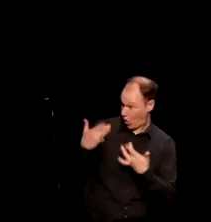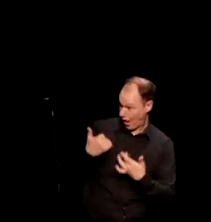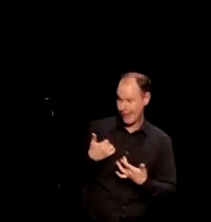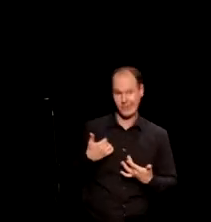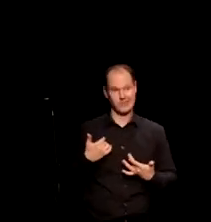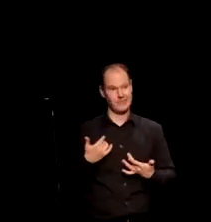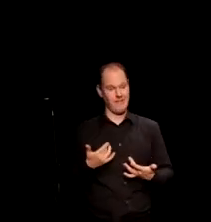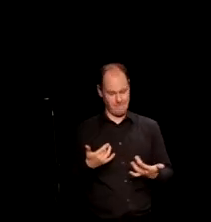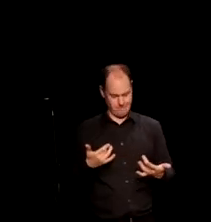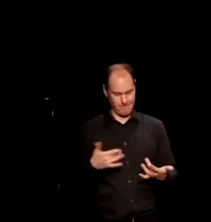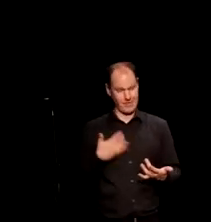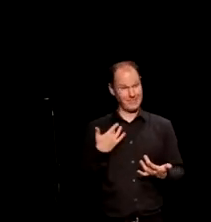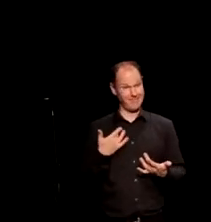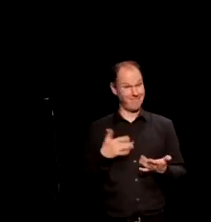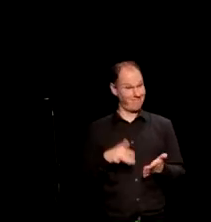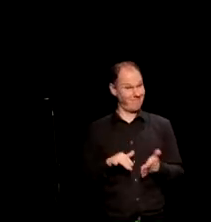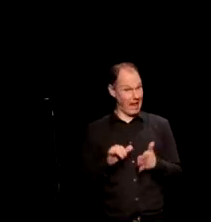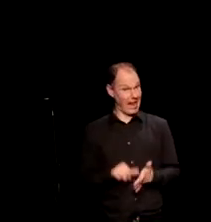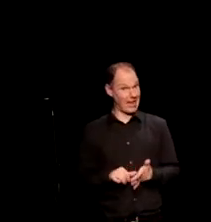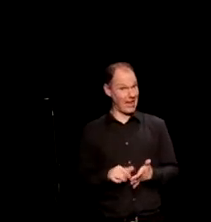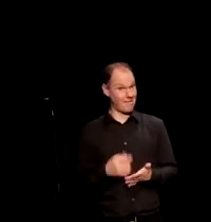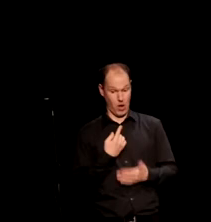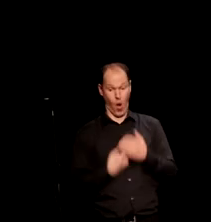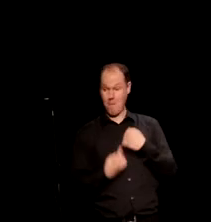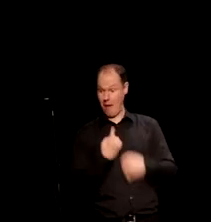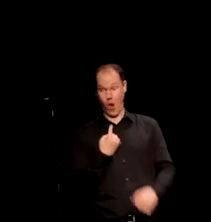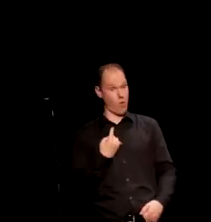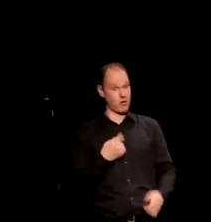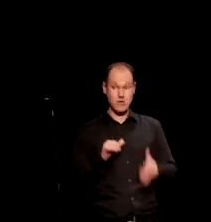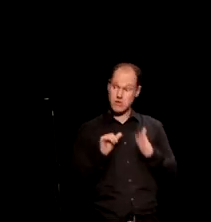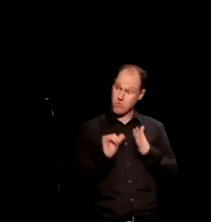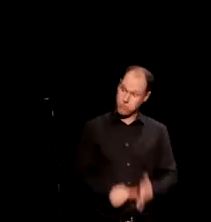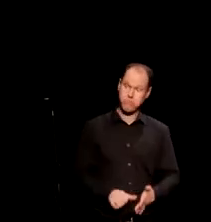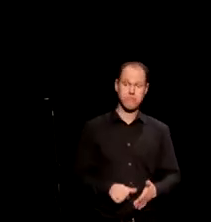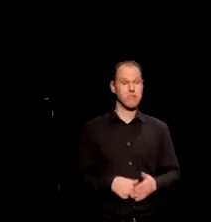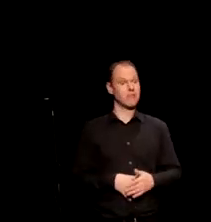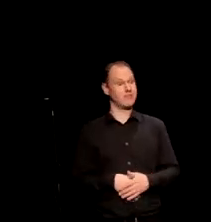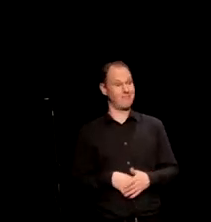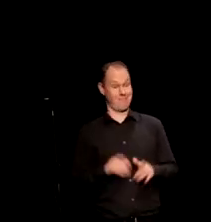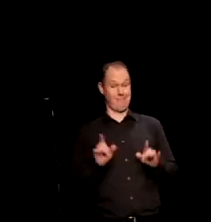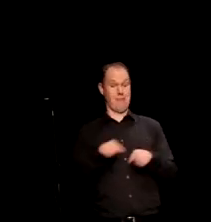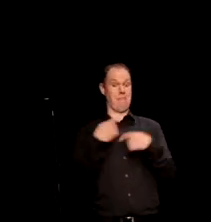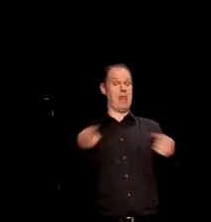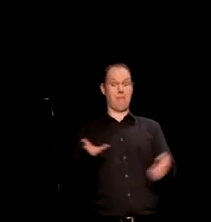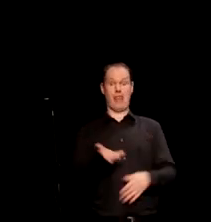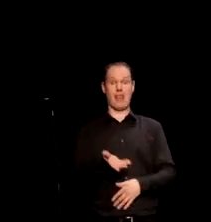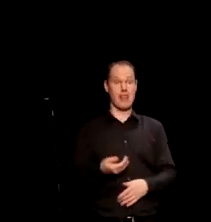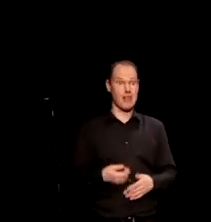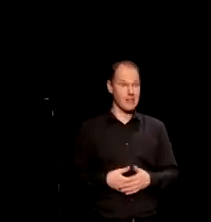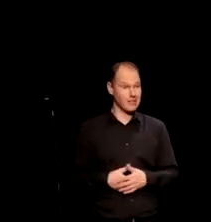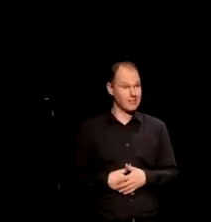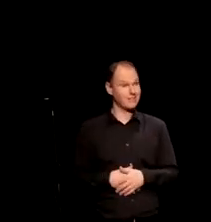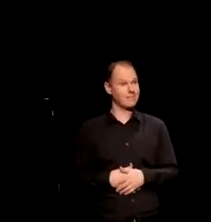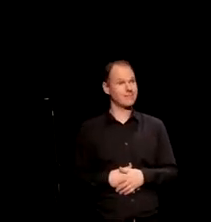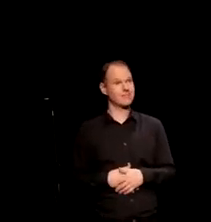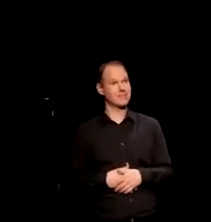Genuinely, I think I'd find it quite difficult if I was doing it on my own, if not impossible.